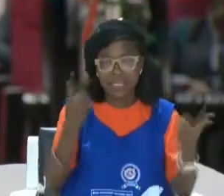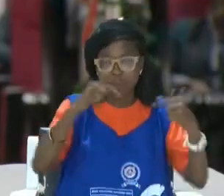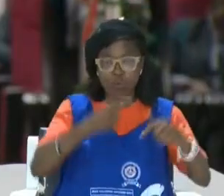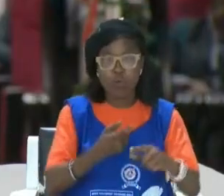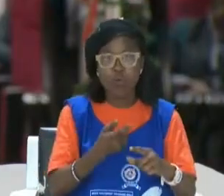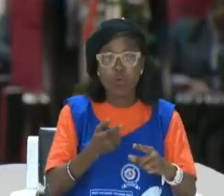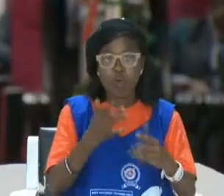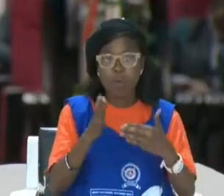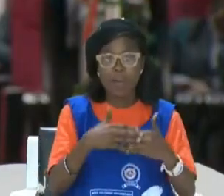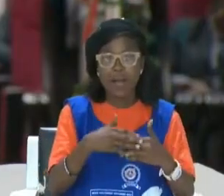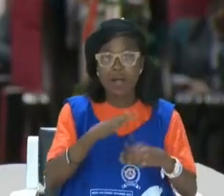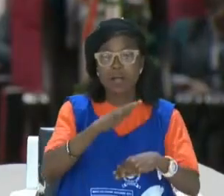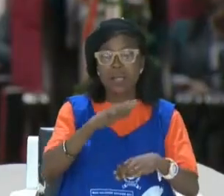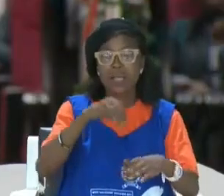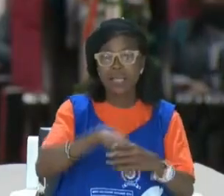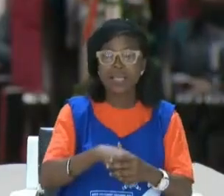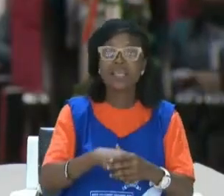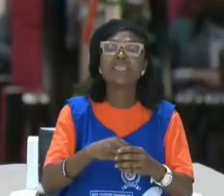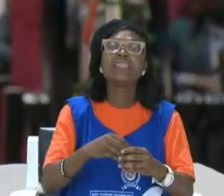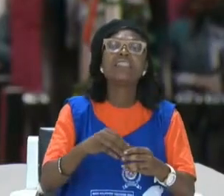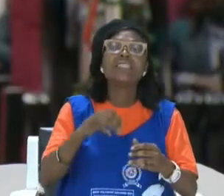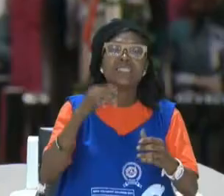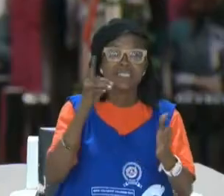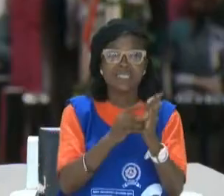you already have many testimonies to share.